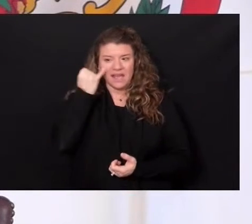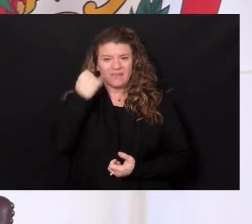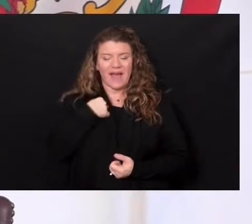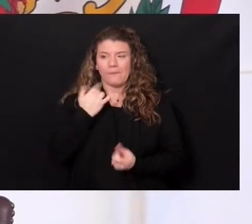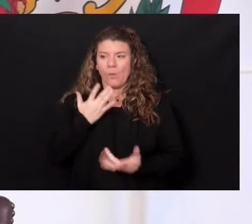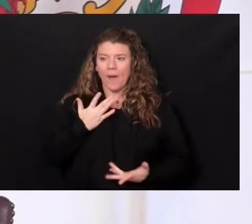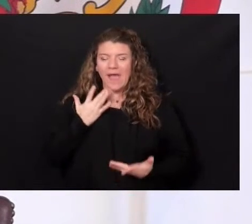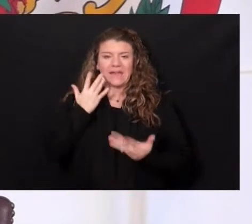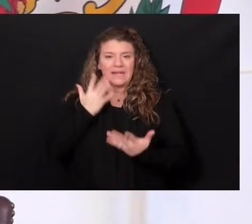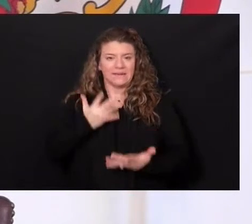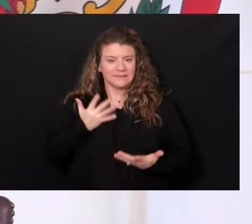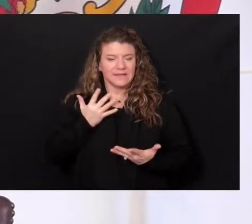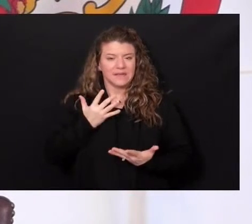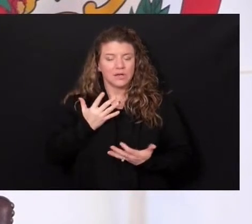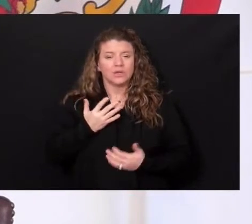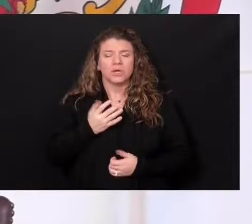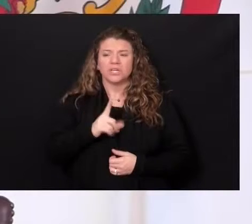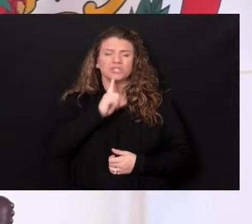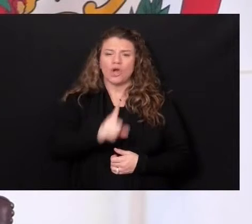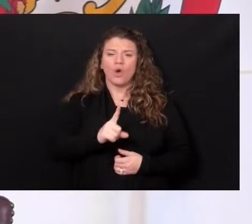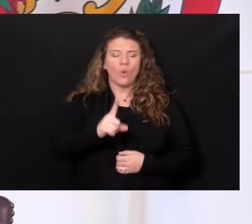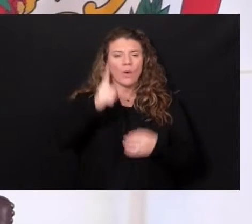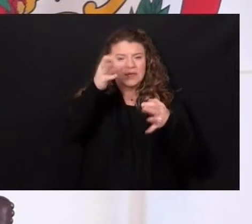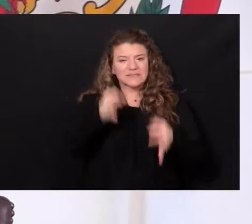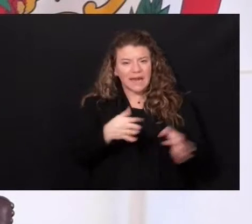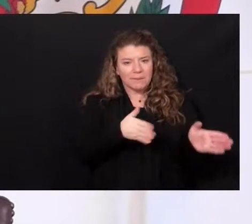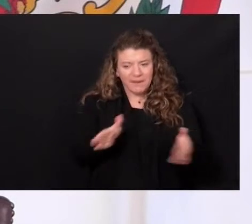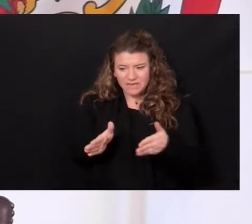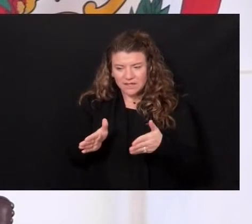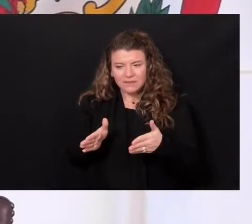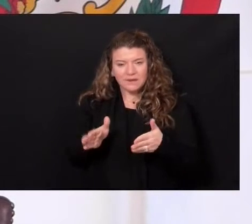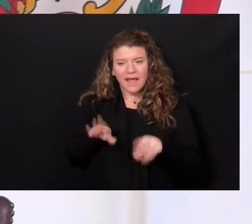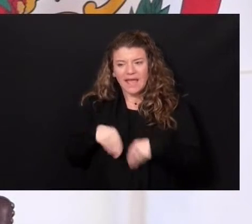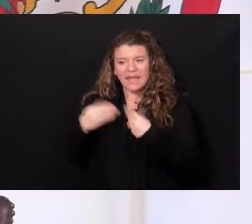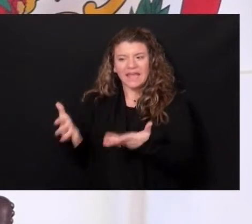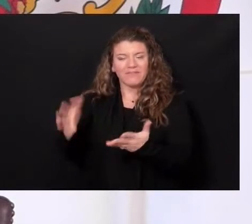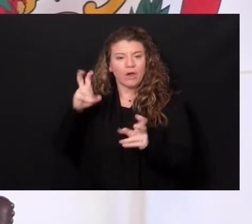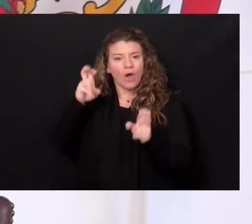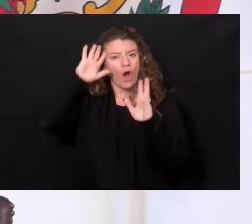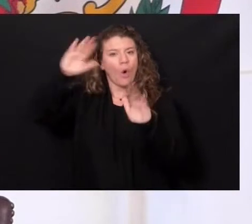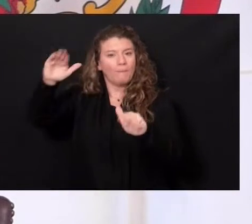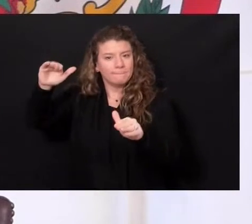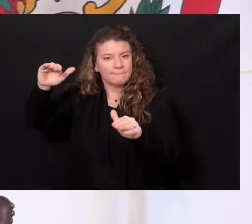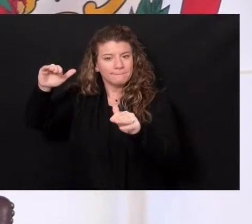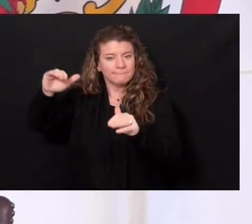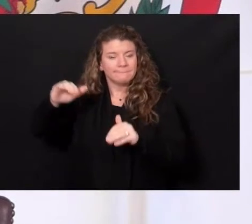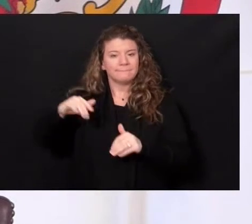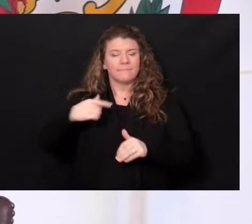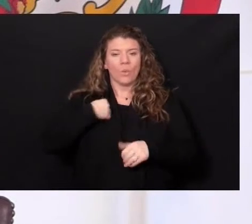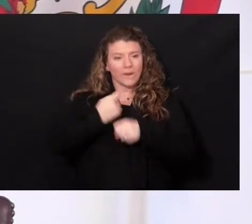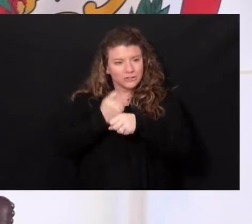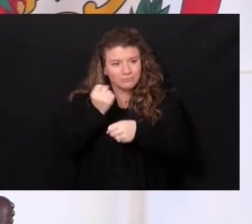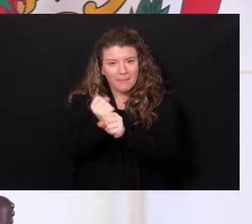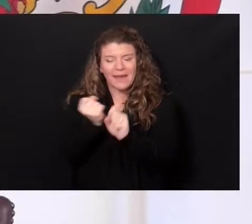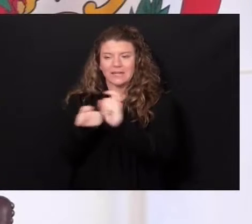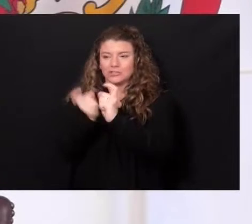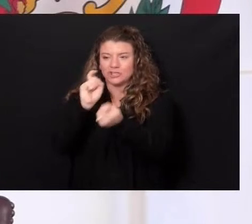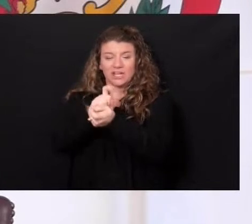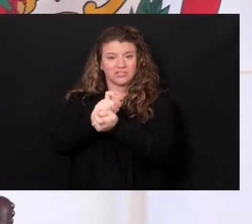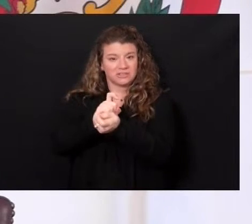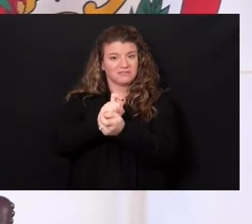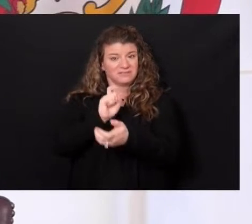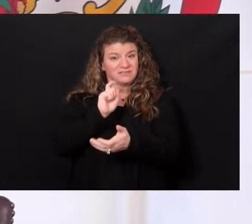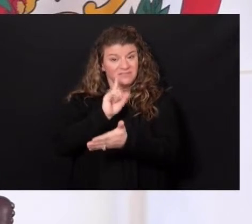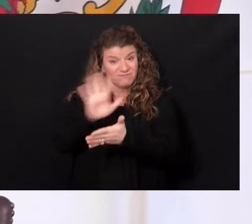I'm thinking about it. So we restored real hope, and we moved, and we pivoted 5 weeks